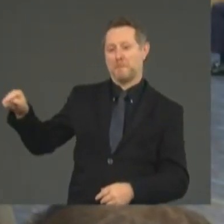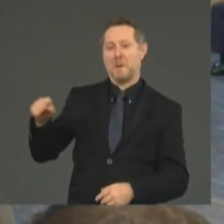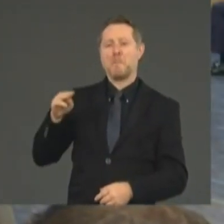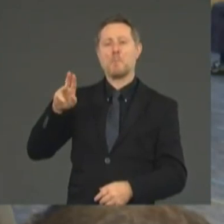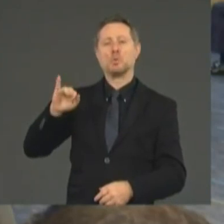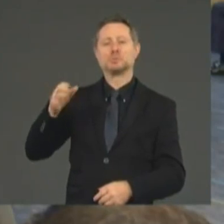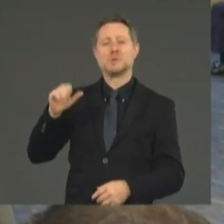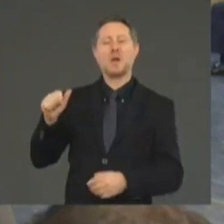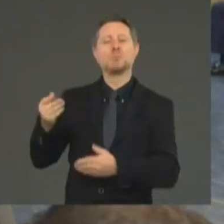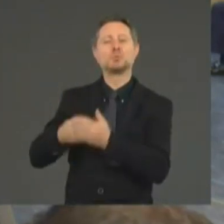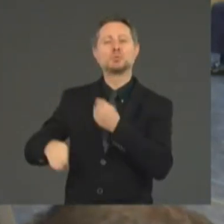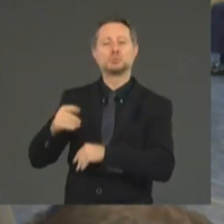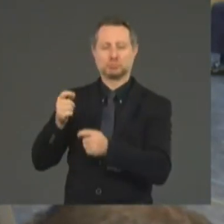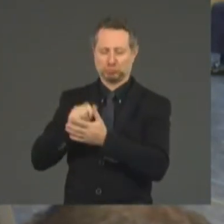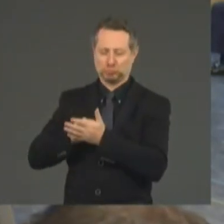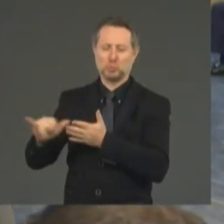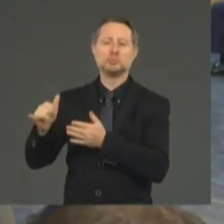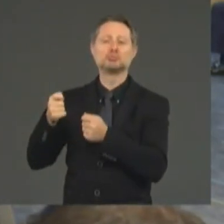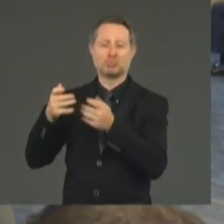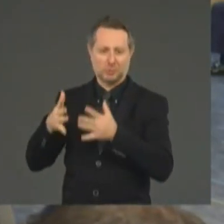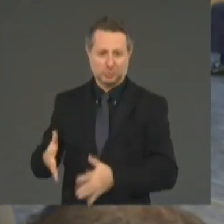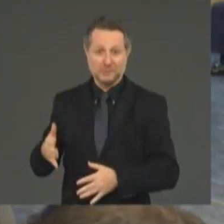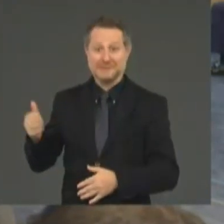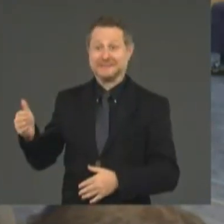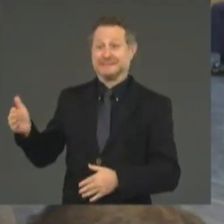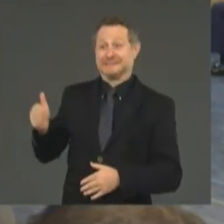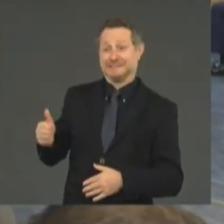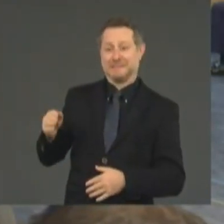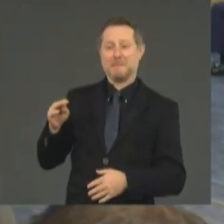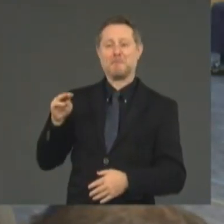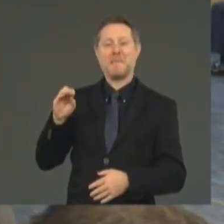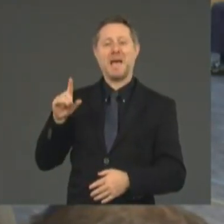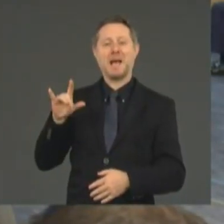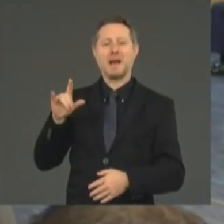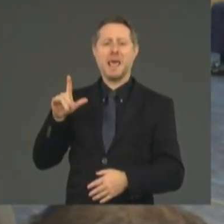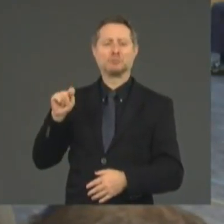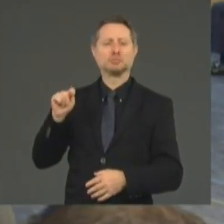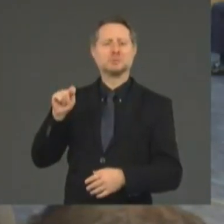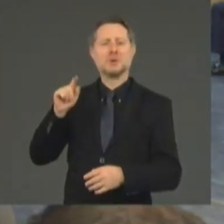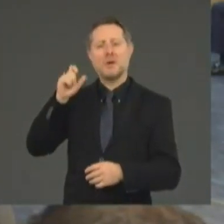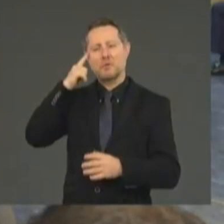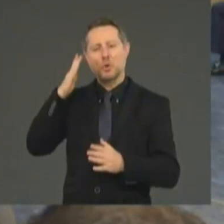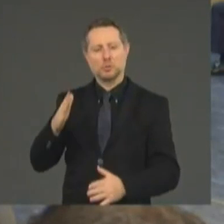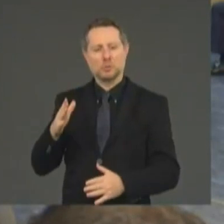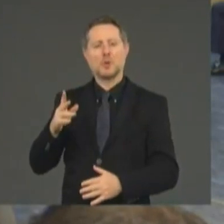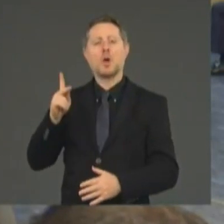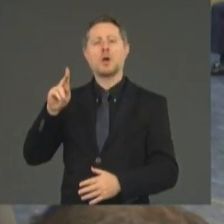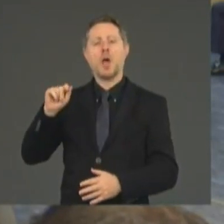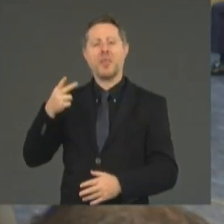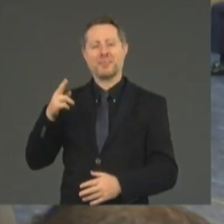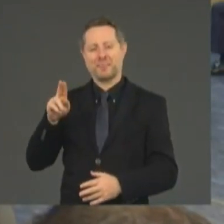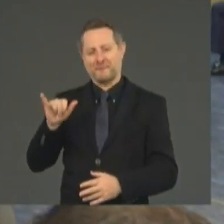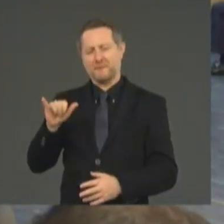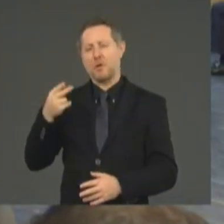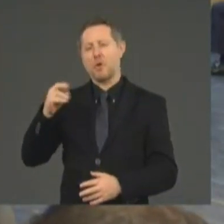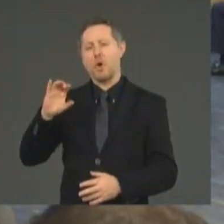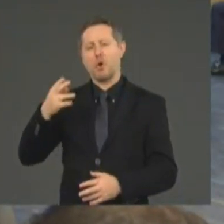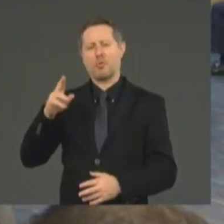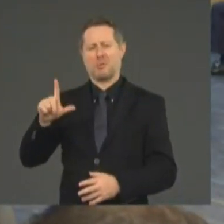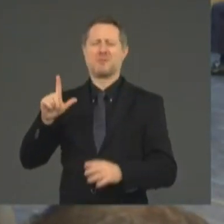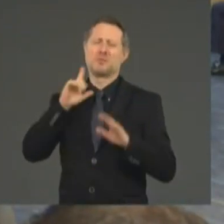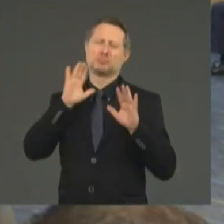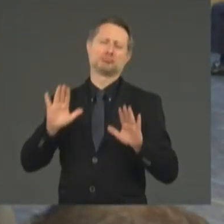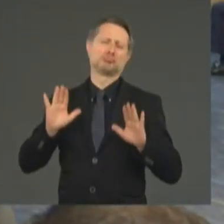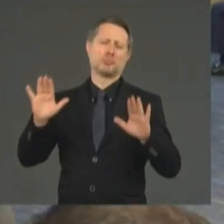the State of New York. To my immediate right, Lieutenant Governor Kathy Hochul, who's done a great job for us statewide, but she's taken